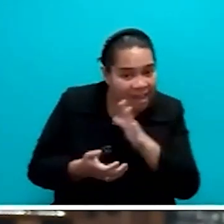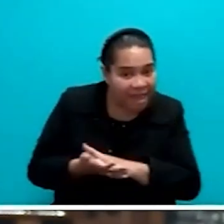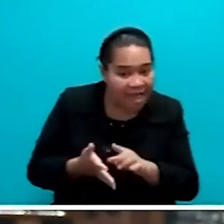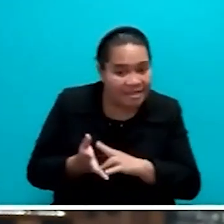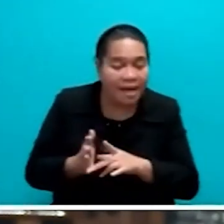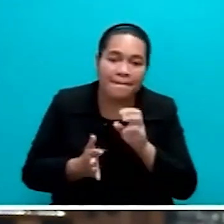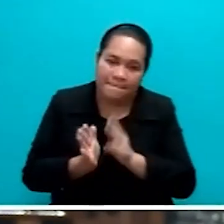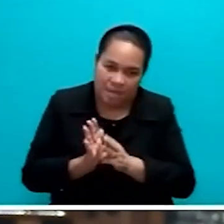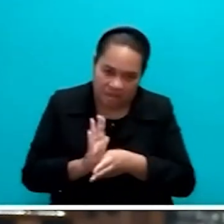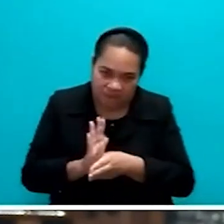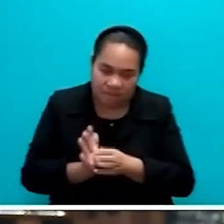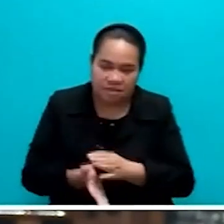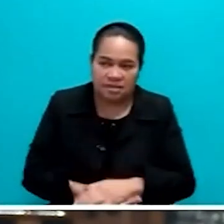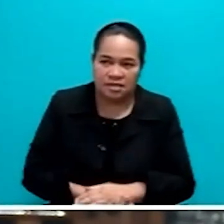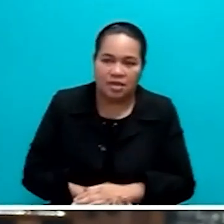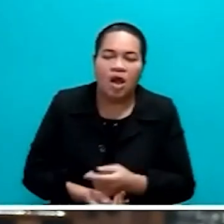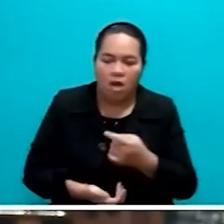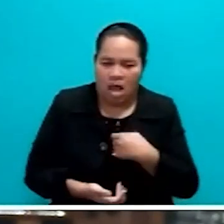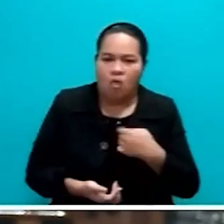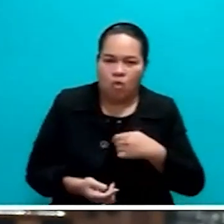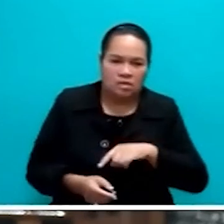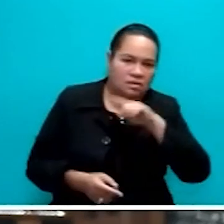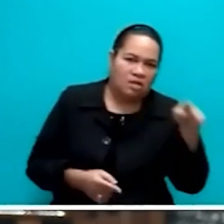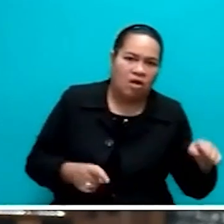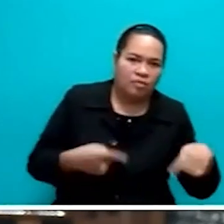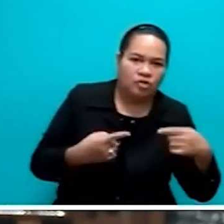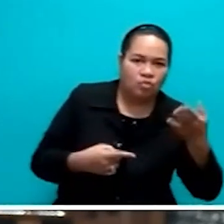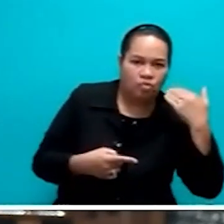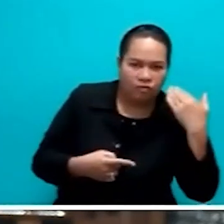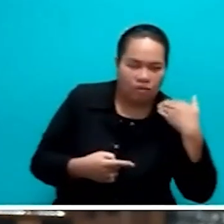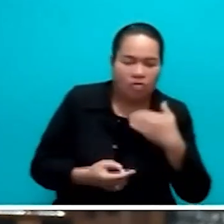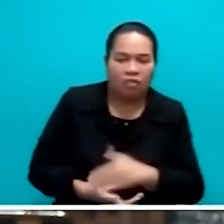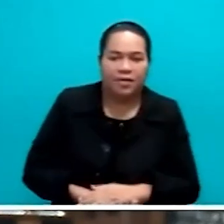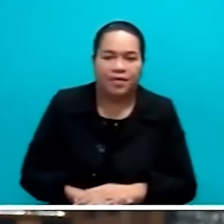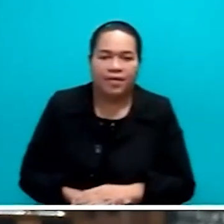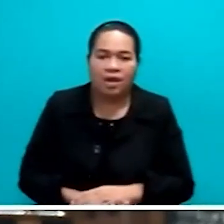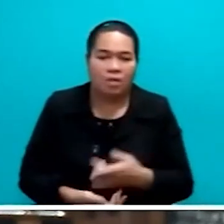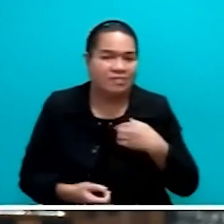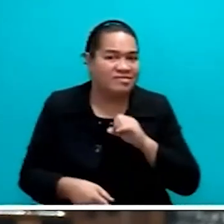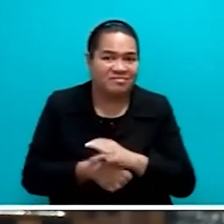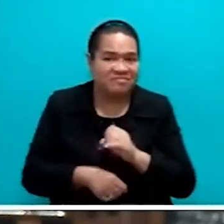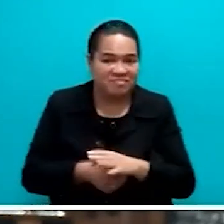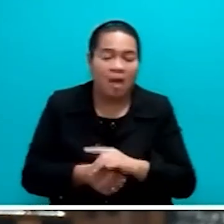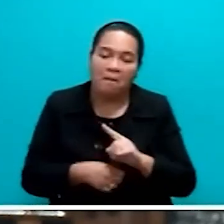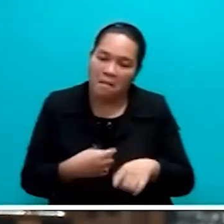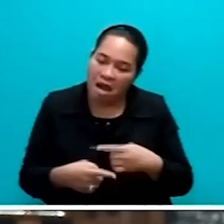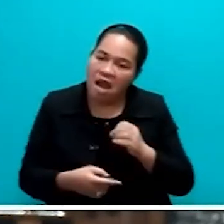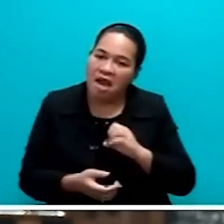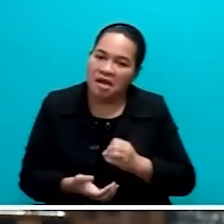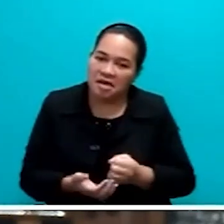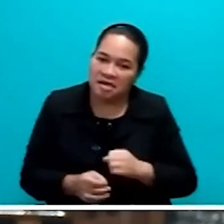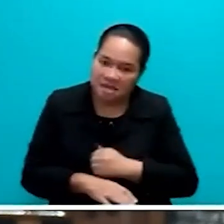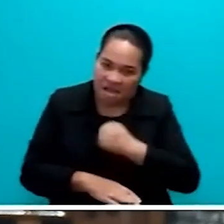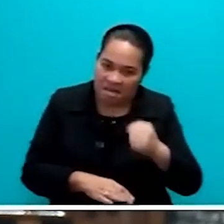words while I was on that side. Despite that advice, Mr. Speaker, sir, previous government continued to take an